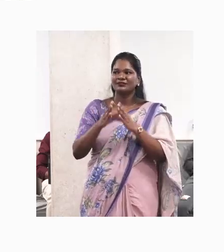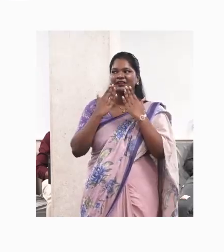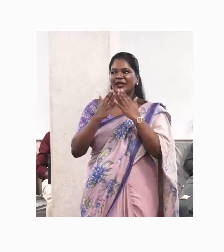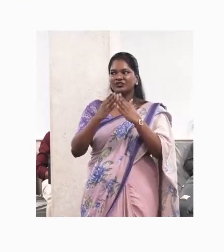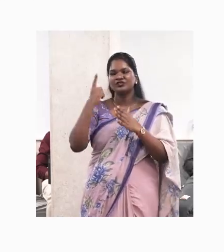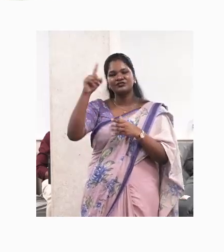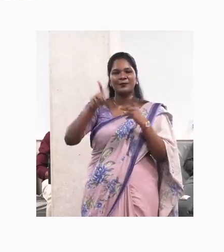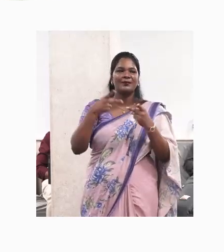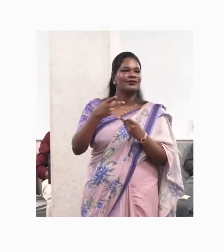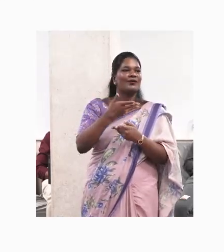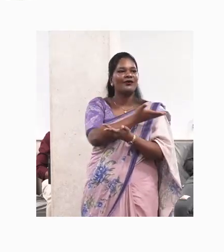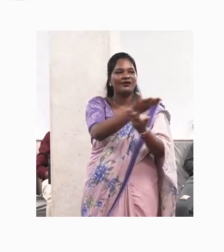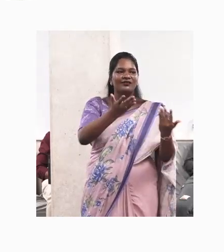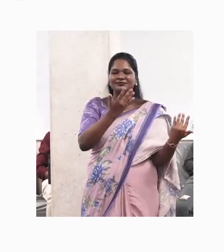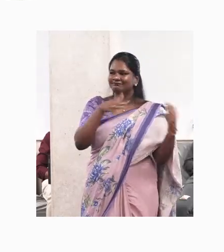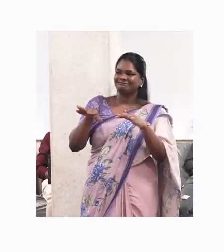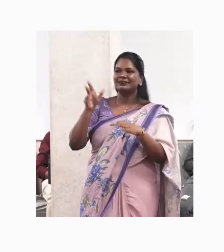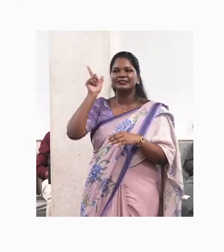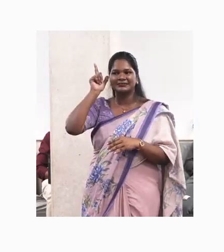for assisting.